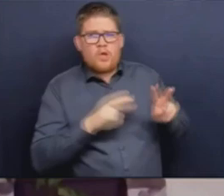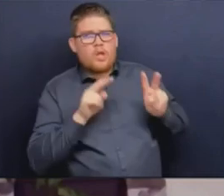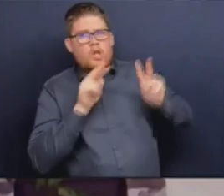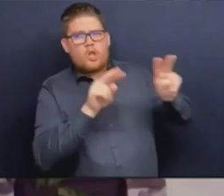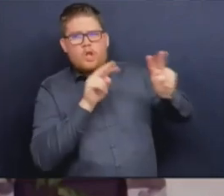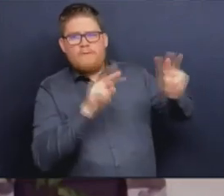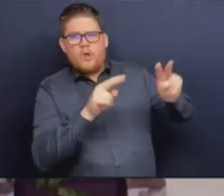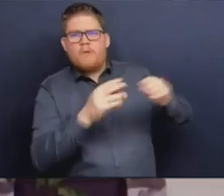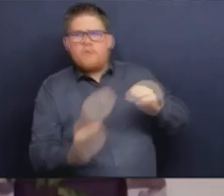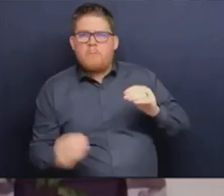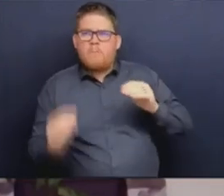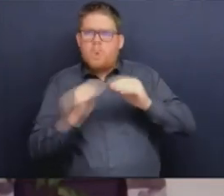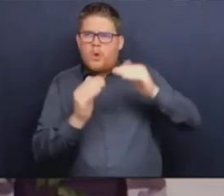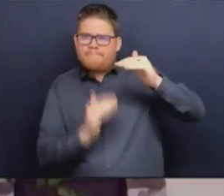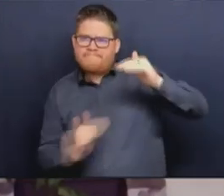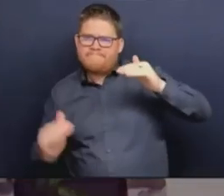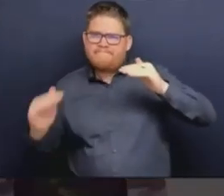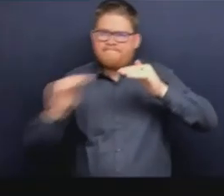Thank you.